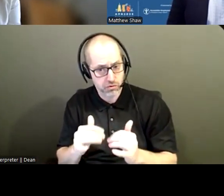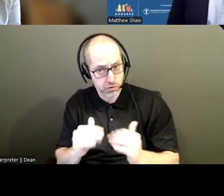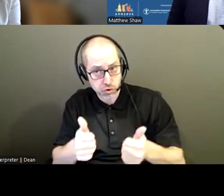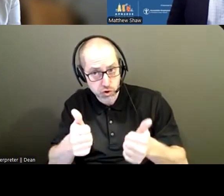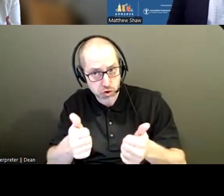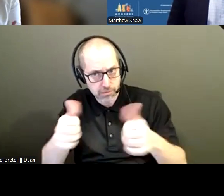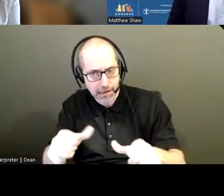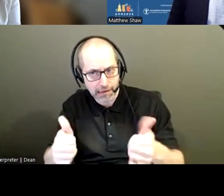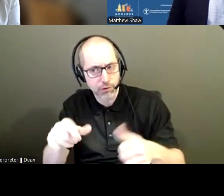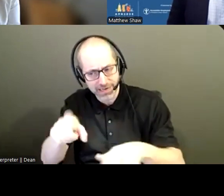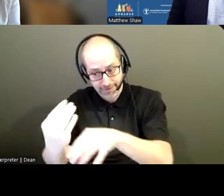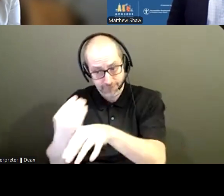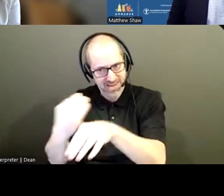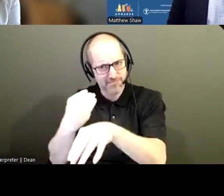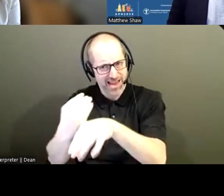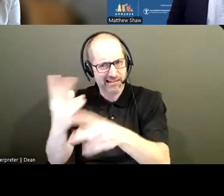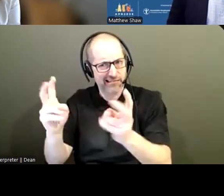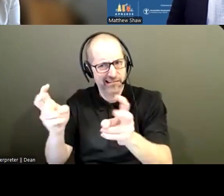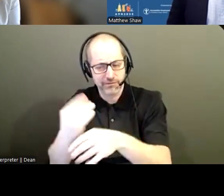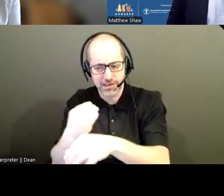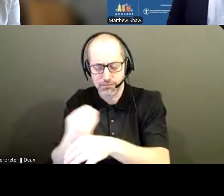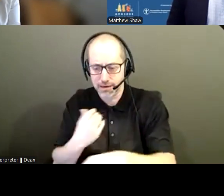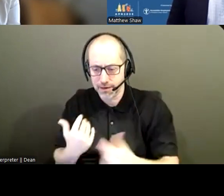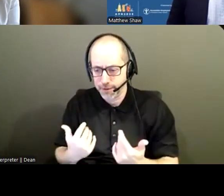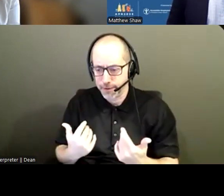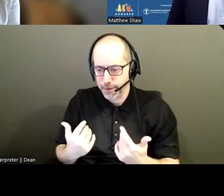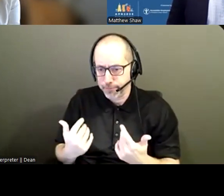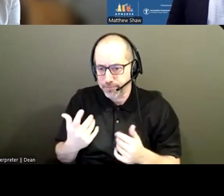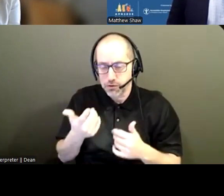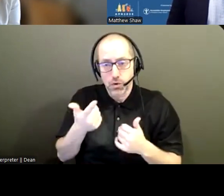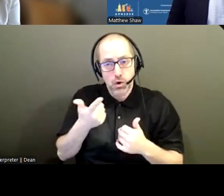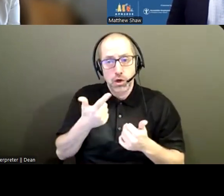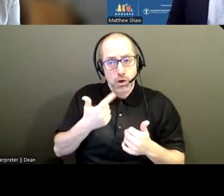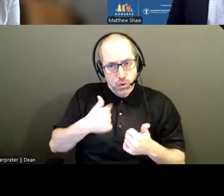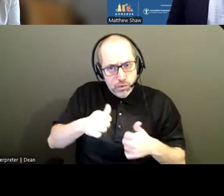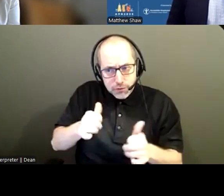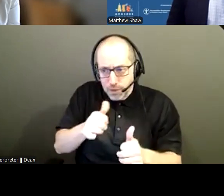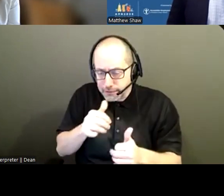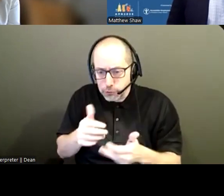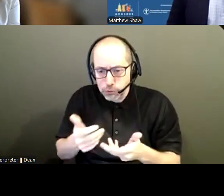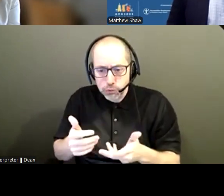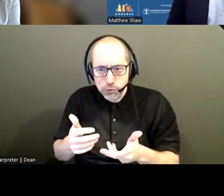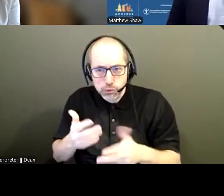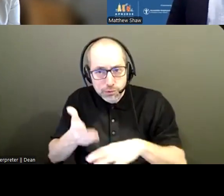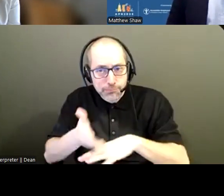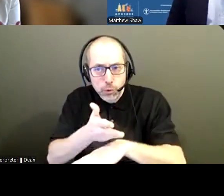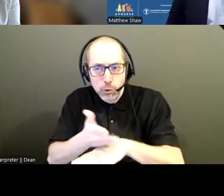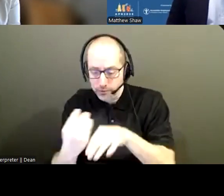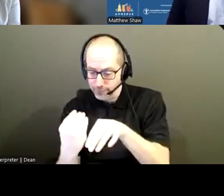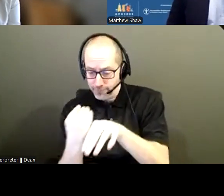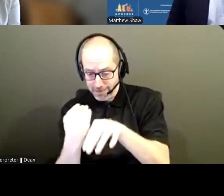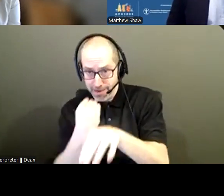to try to create better avenues for getting this data, we realized